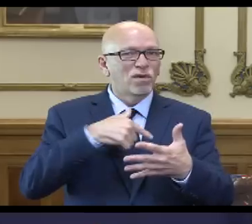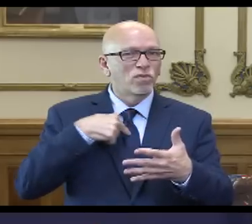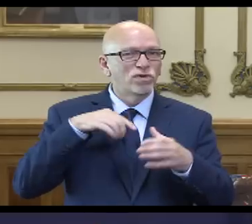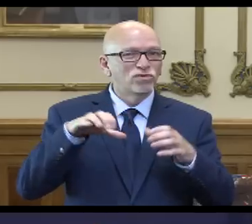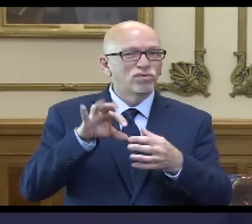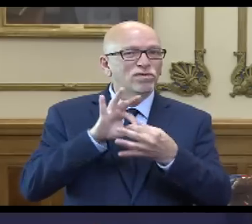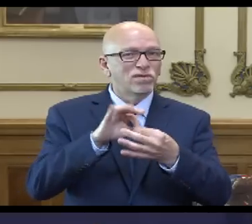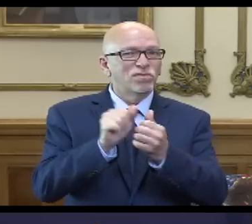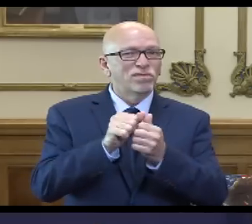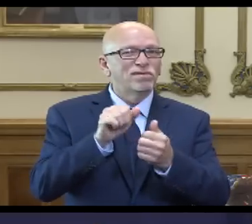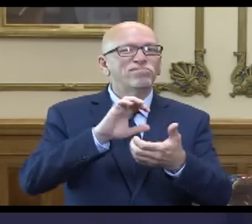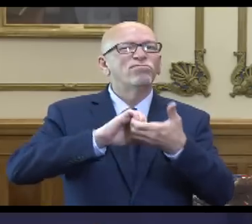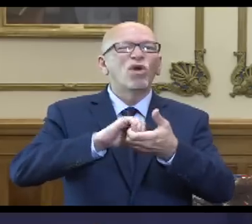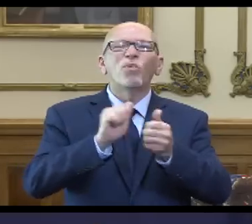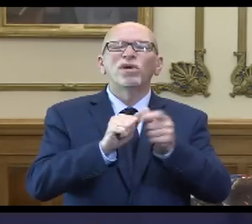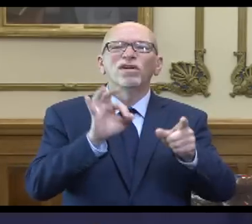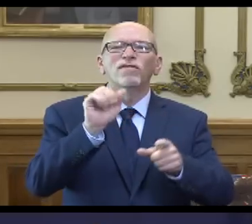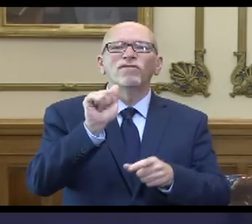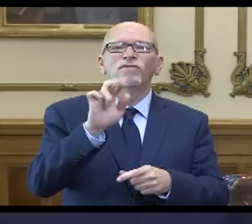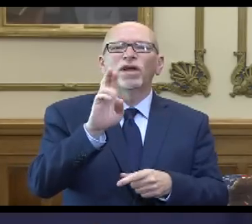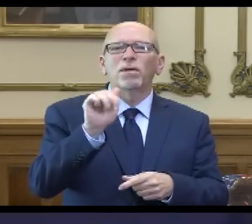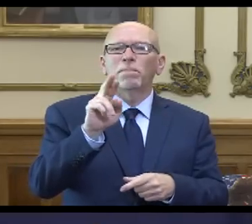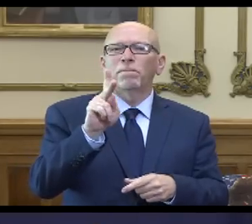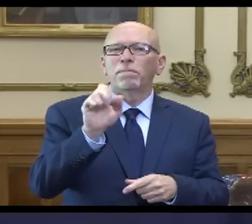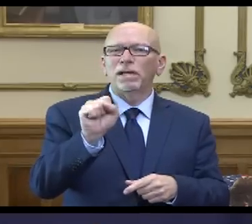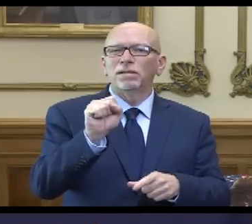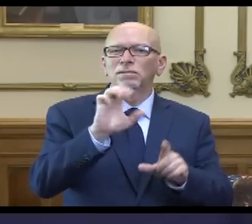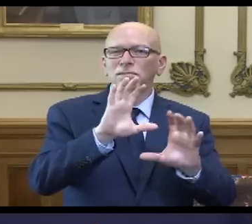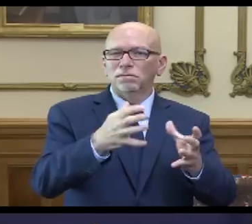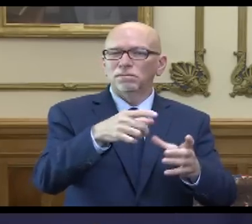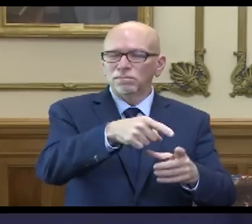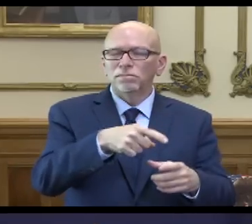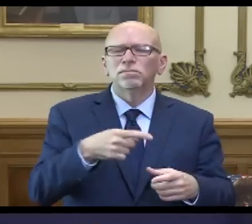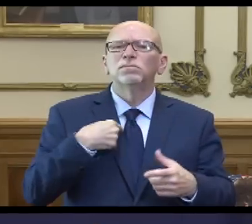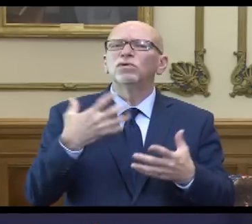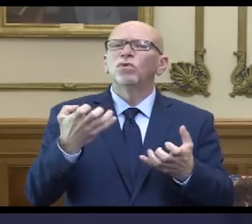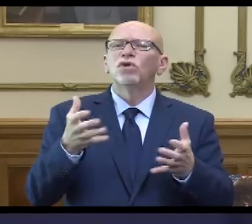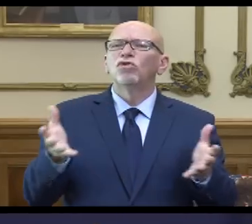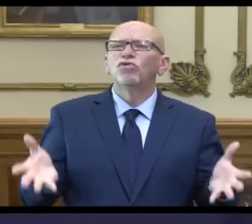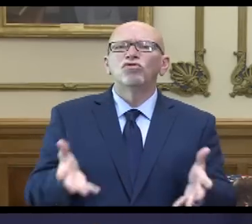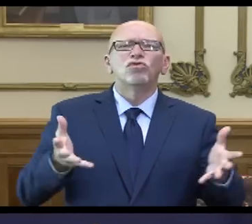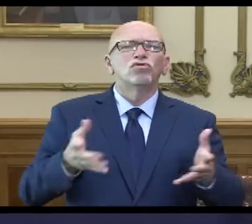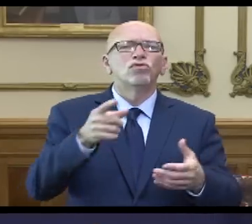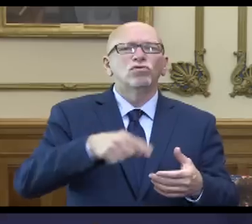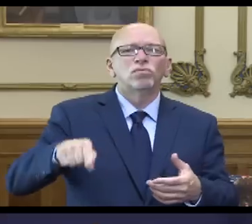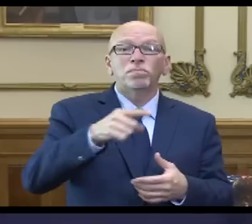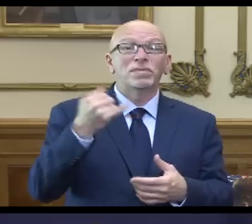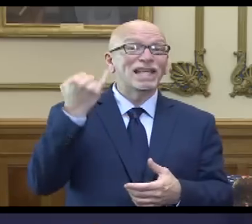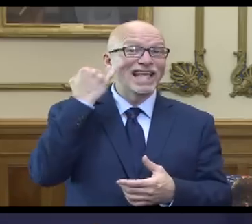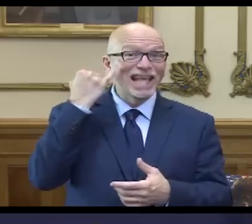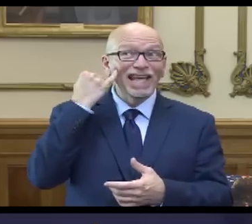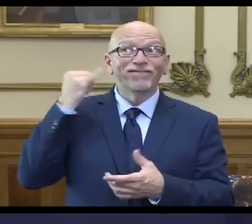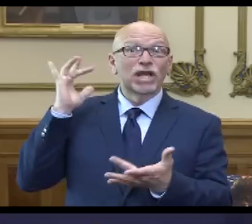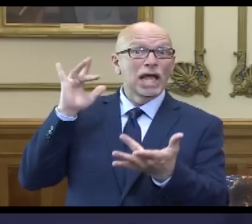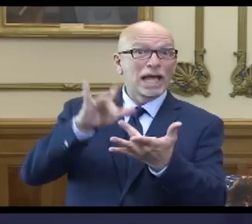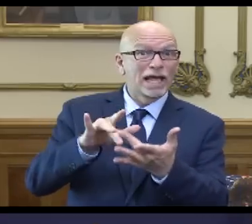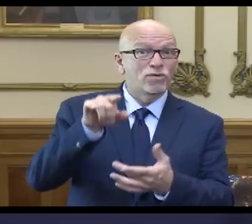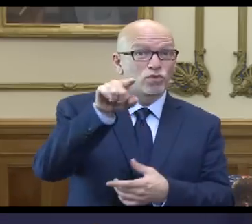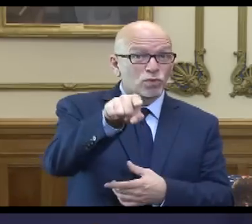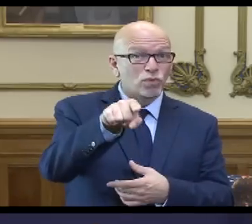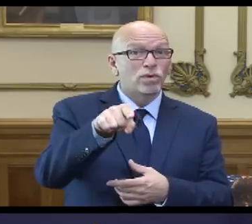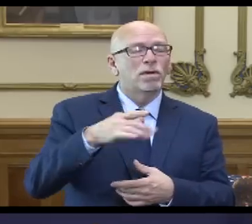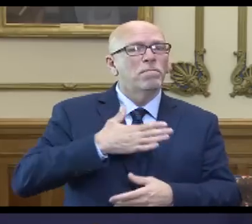in partnership with Fairbanks. And this is, I just want to encourage everyone that if you get contacted, to